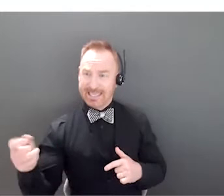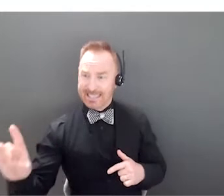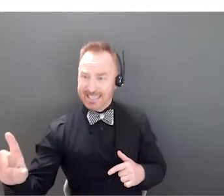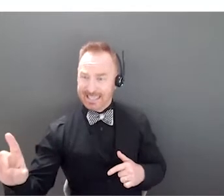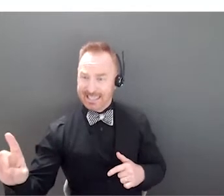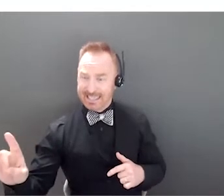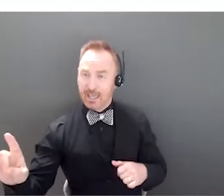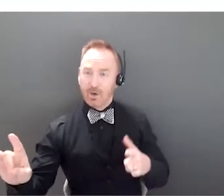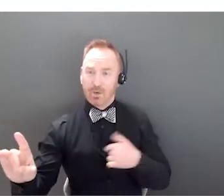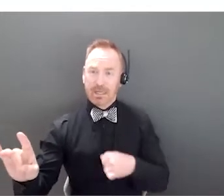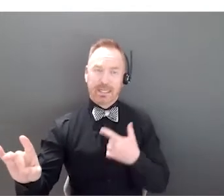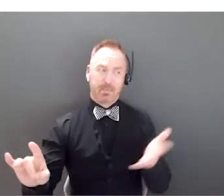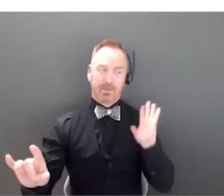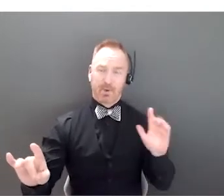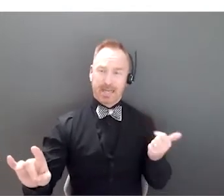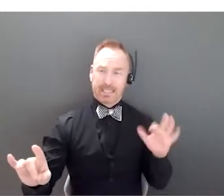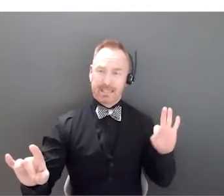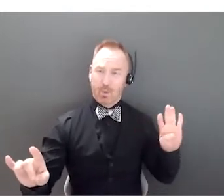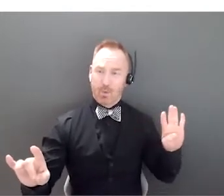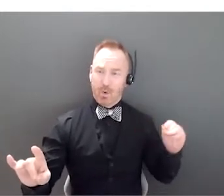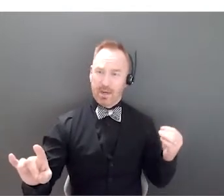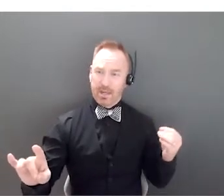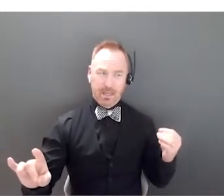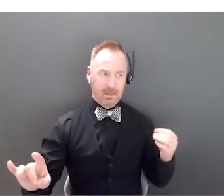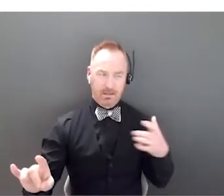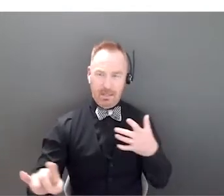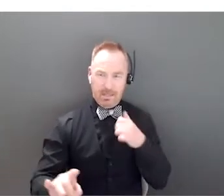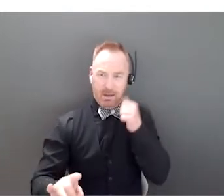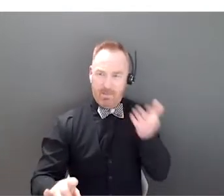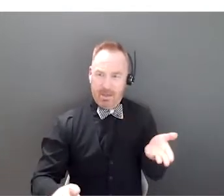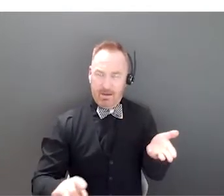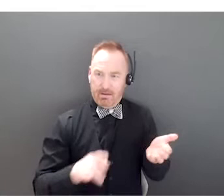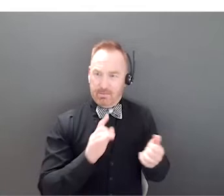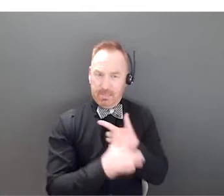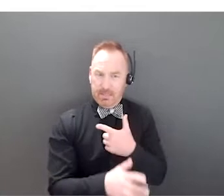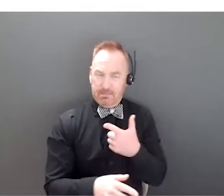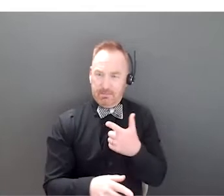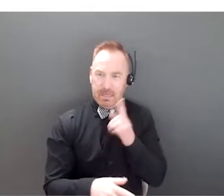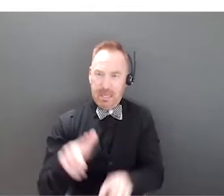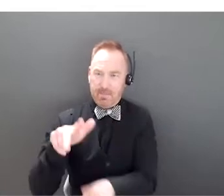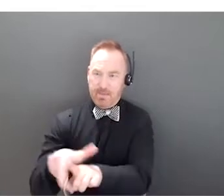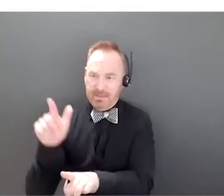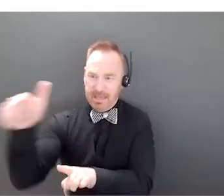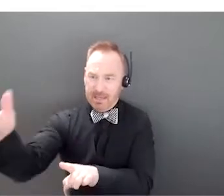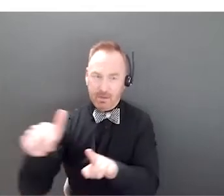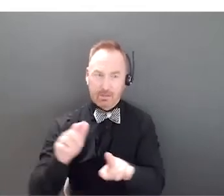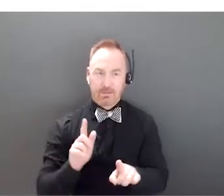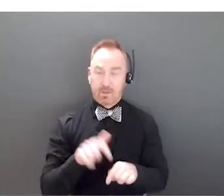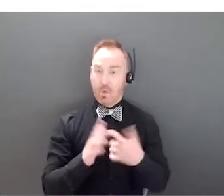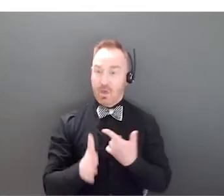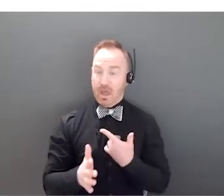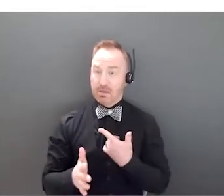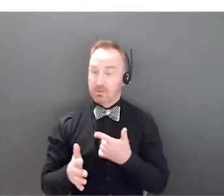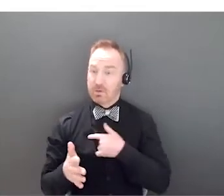in the 1940s. These are brand new occupations with evolving working conditions. The authors of this study highlight the